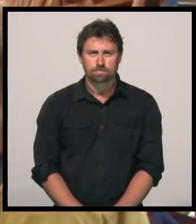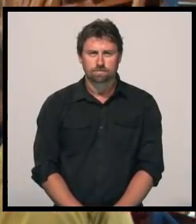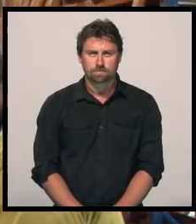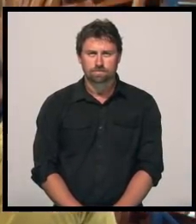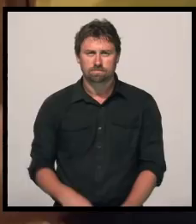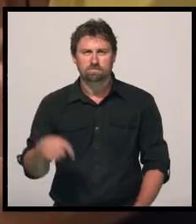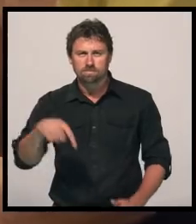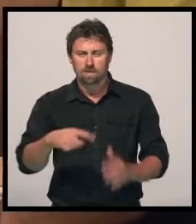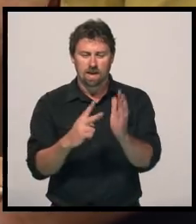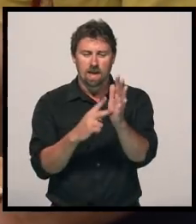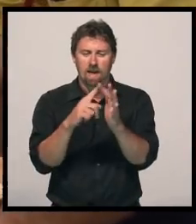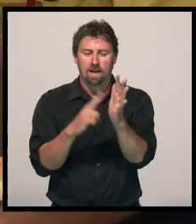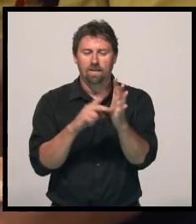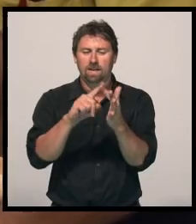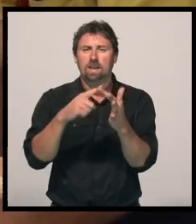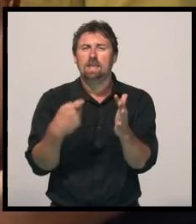Steve, this is some of the veneers.